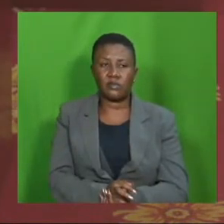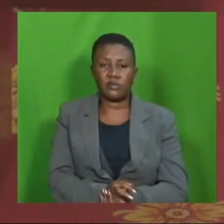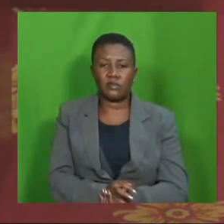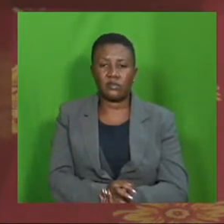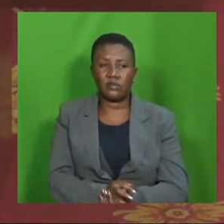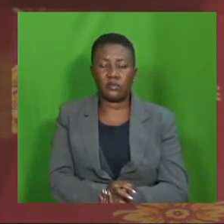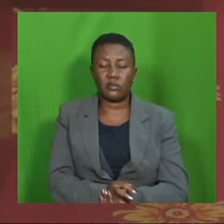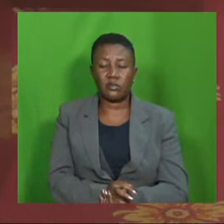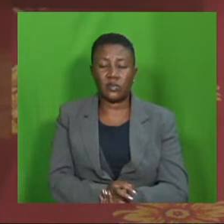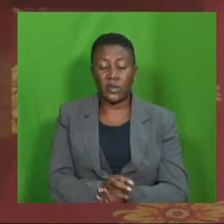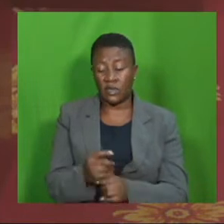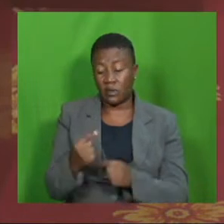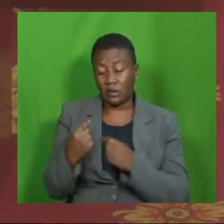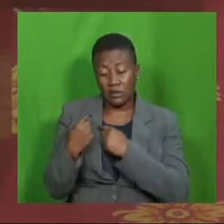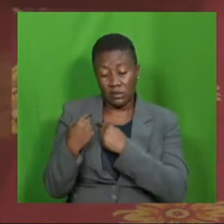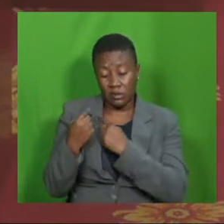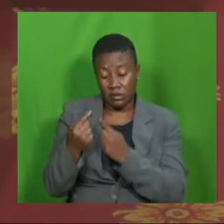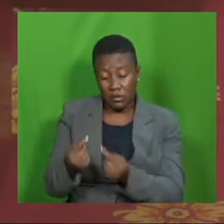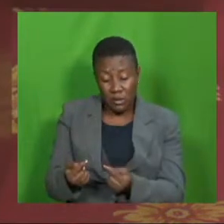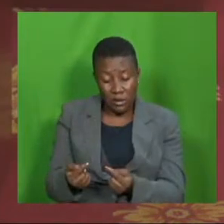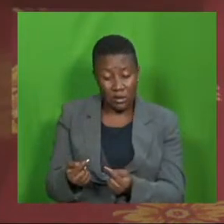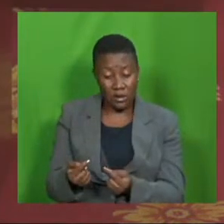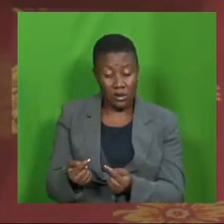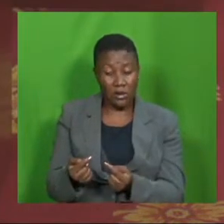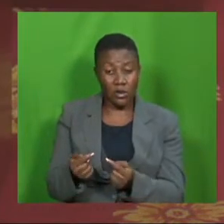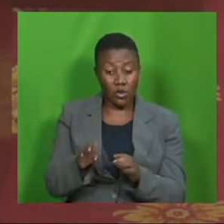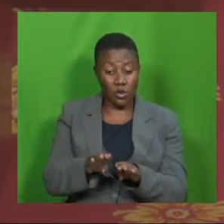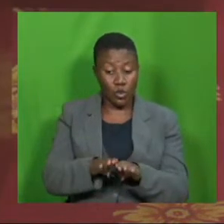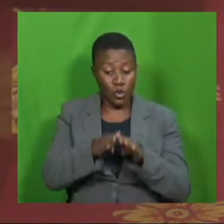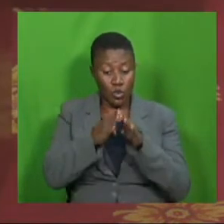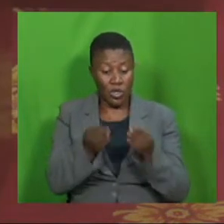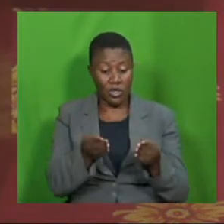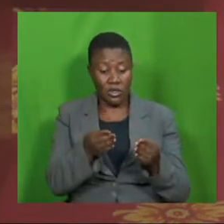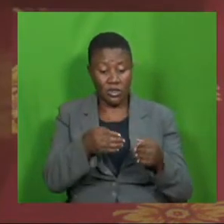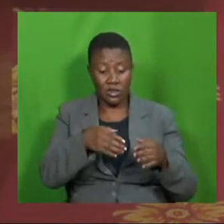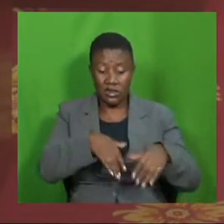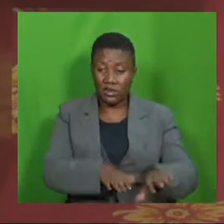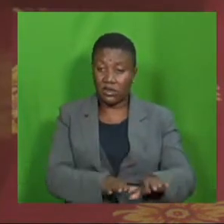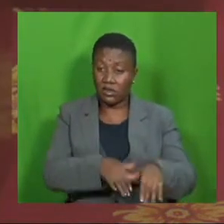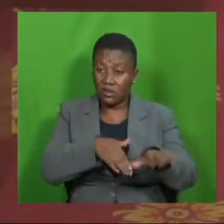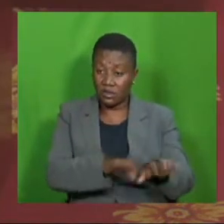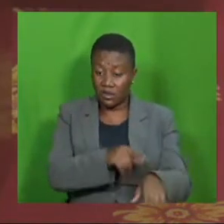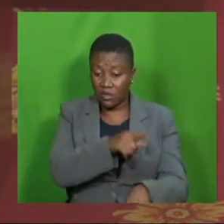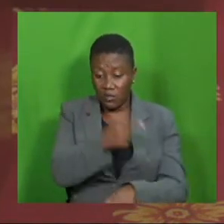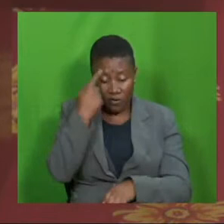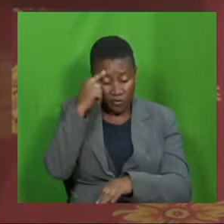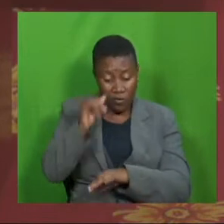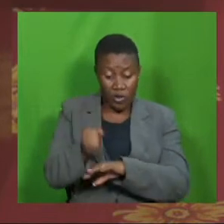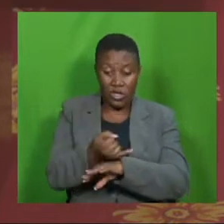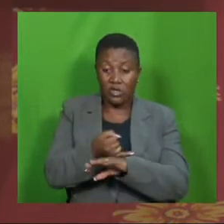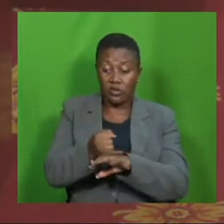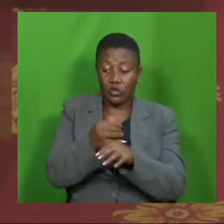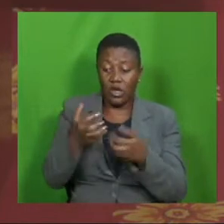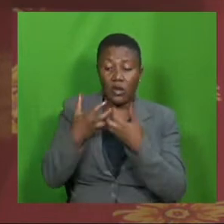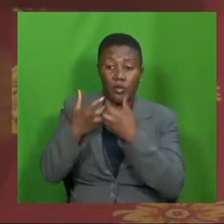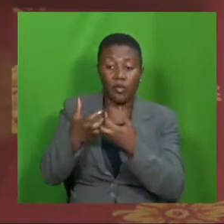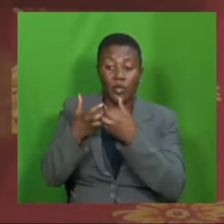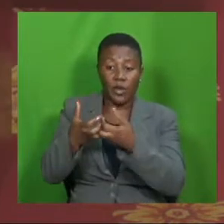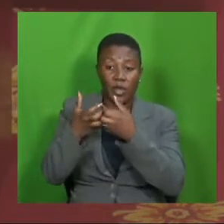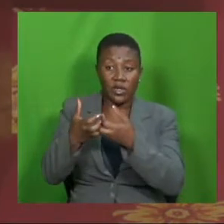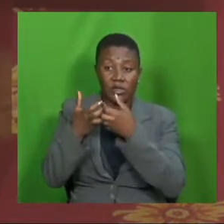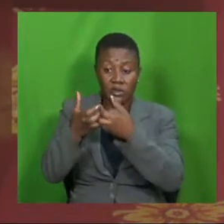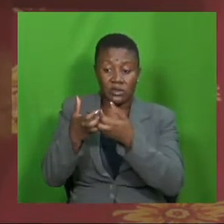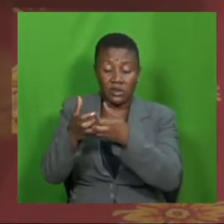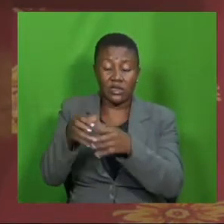Since the reopening of the sea for the industrial vessels in